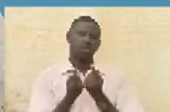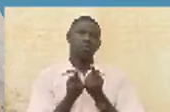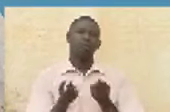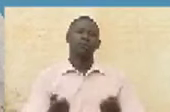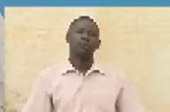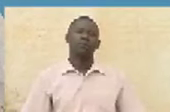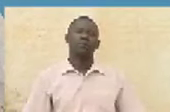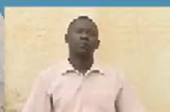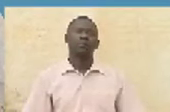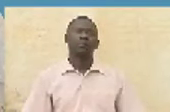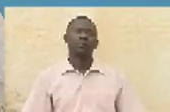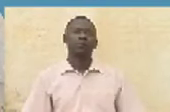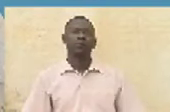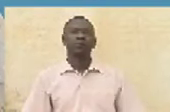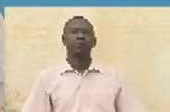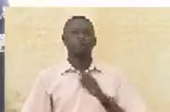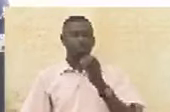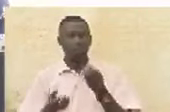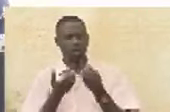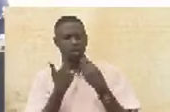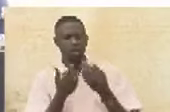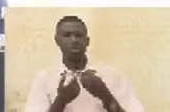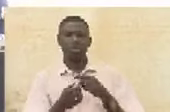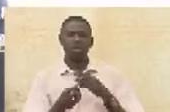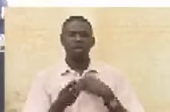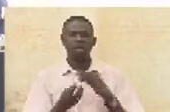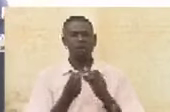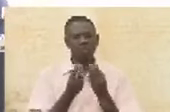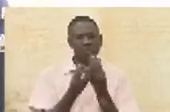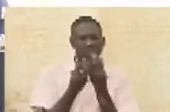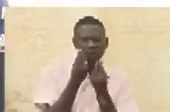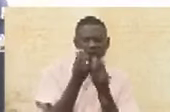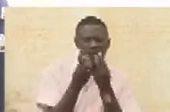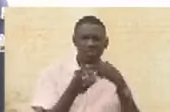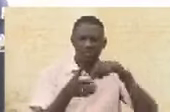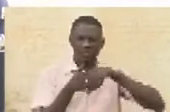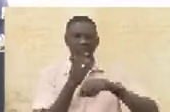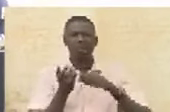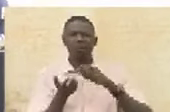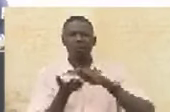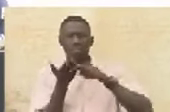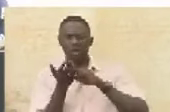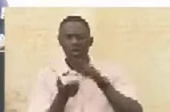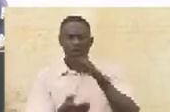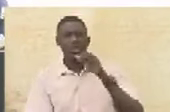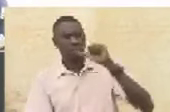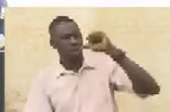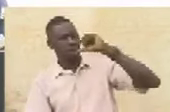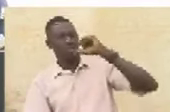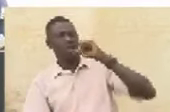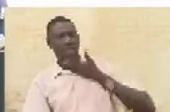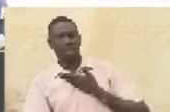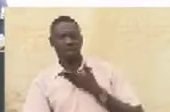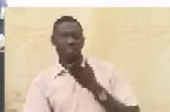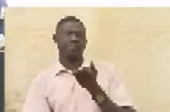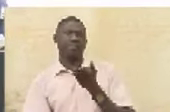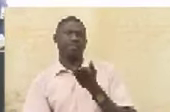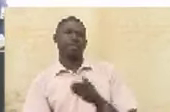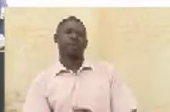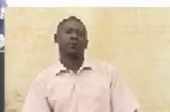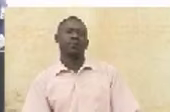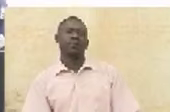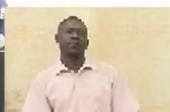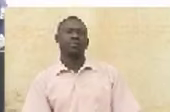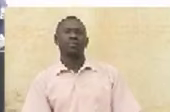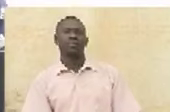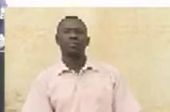You've told us that there are bits of leaves in the medicine that you drank. Ya fa mole janko boro nying men